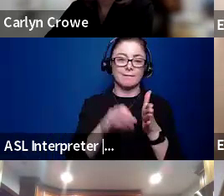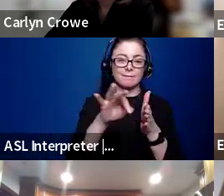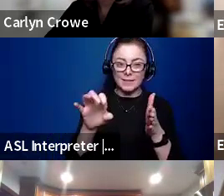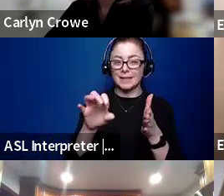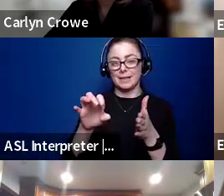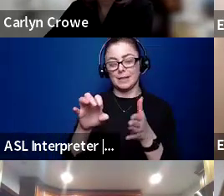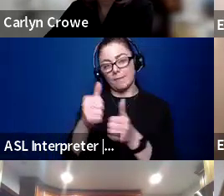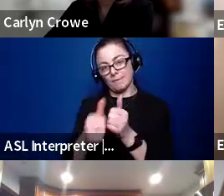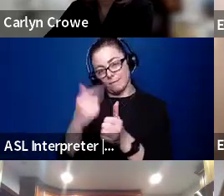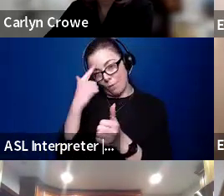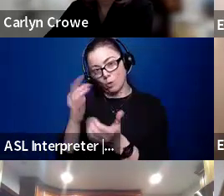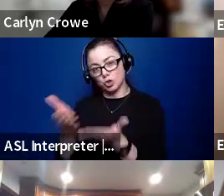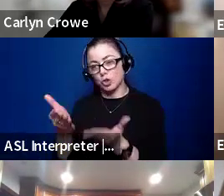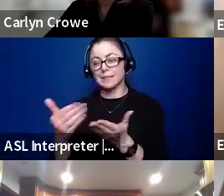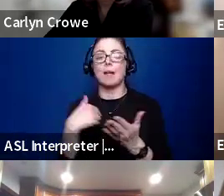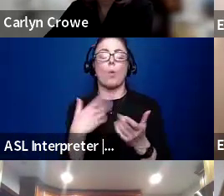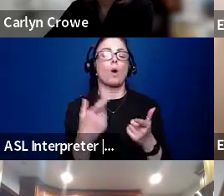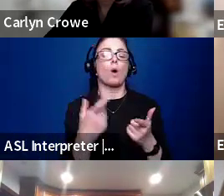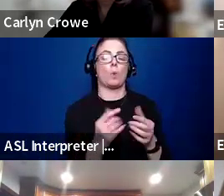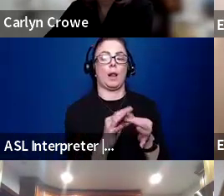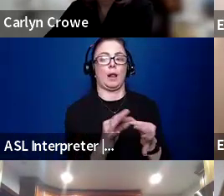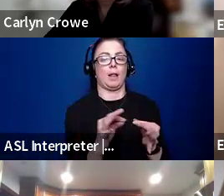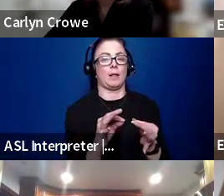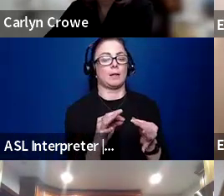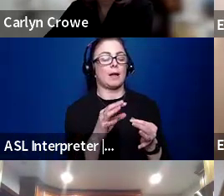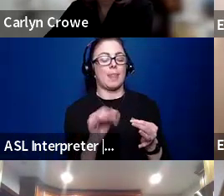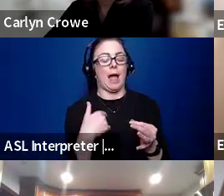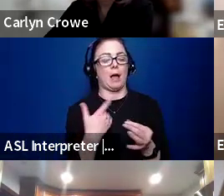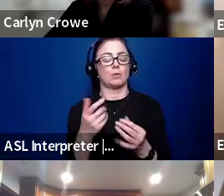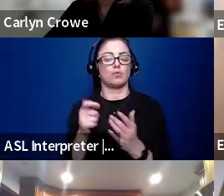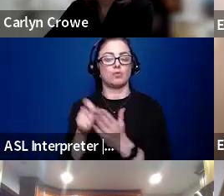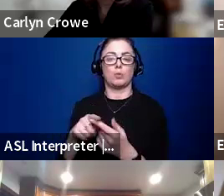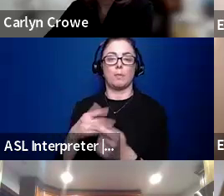couple comments that I had written in a letter to my legislators, and I just said,